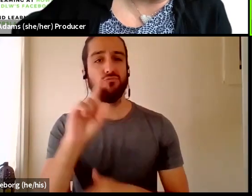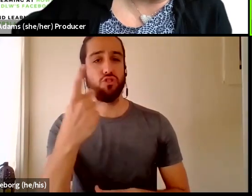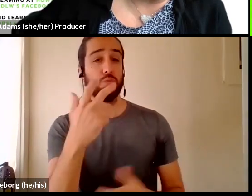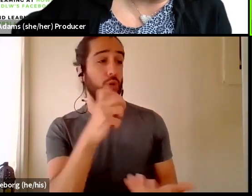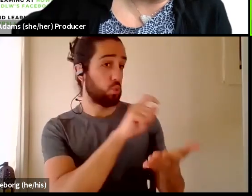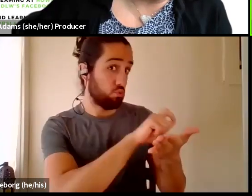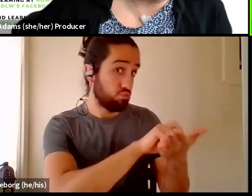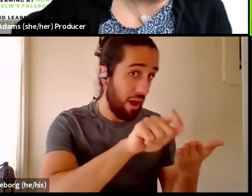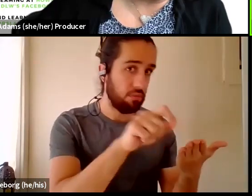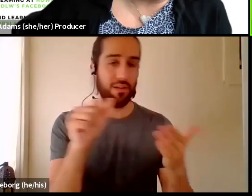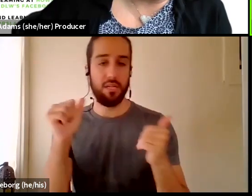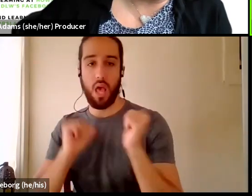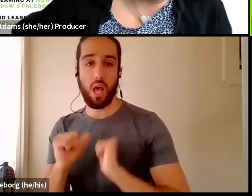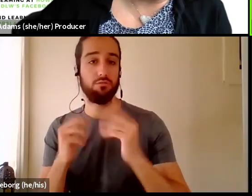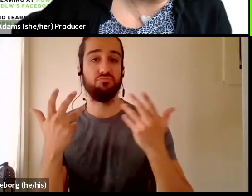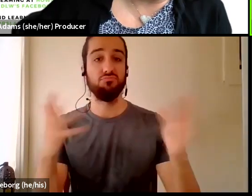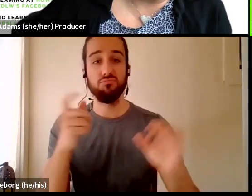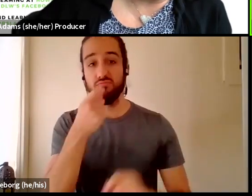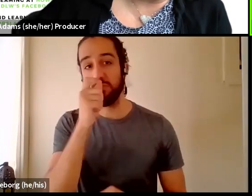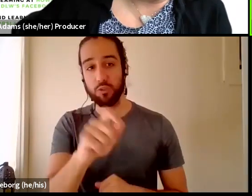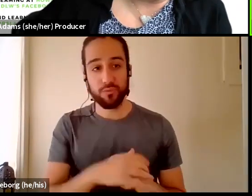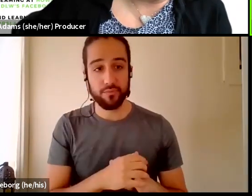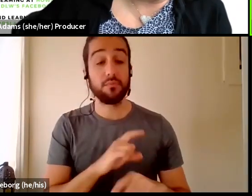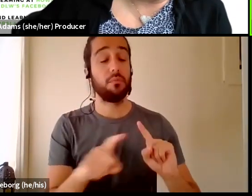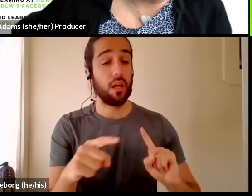to do. But I will say that